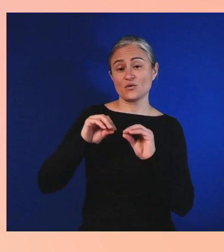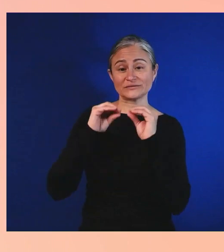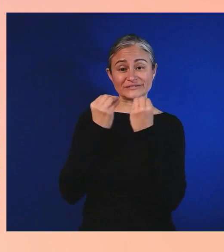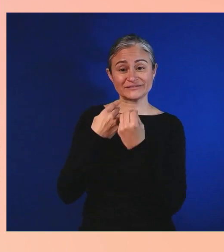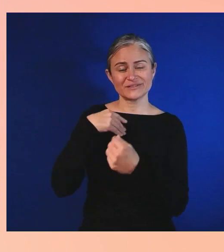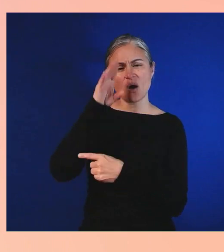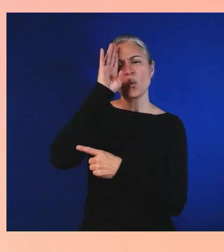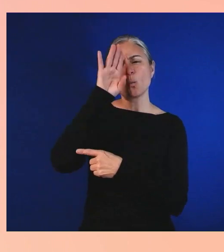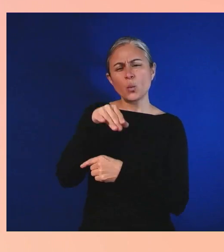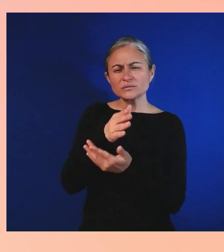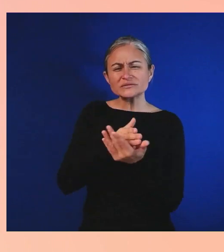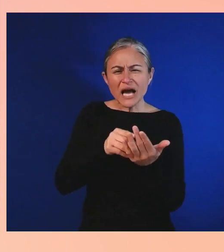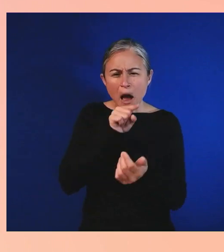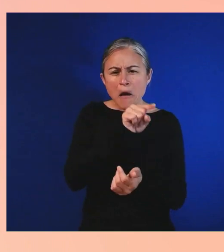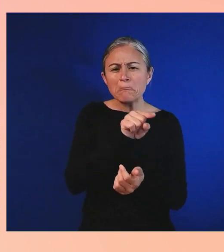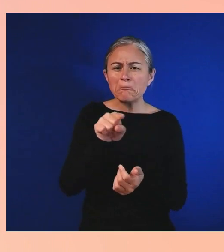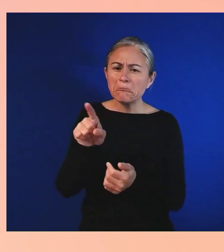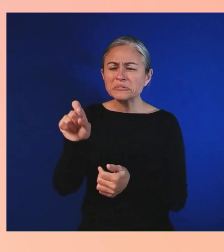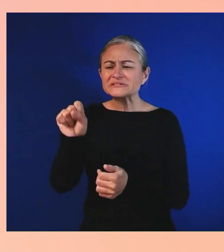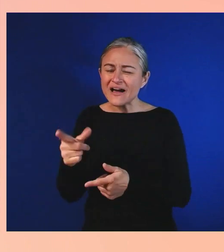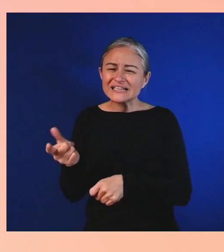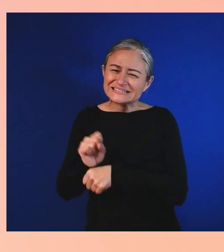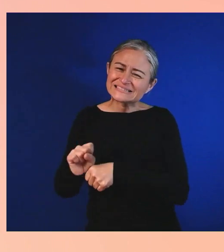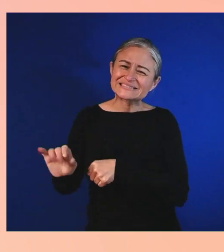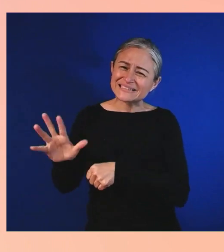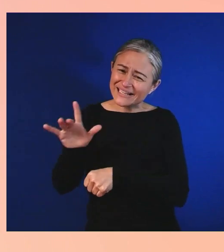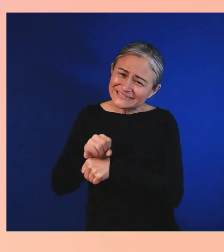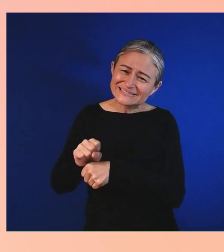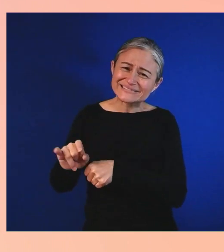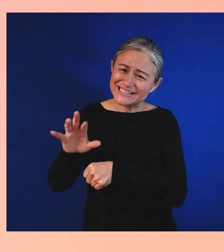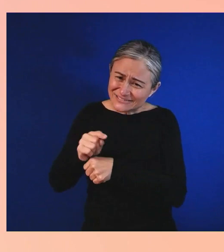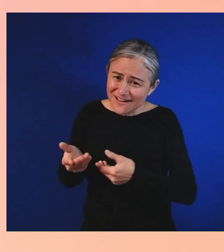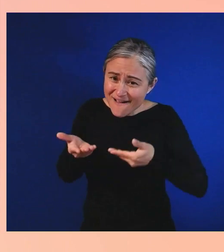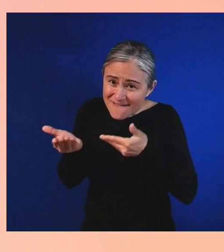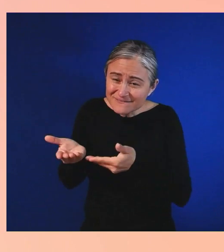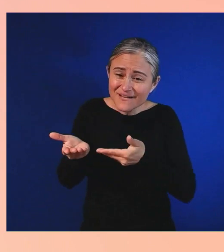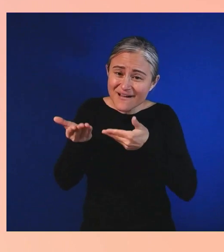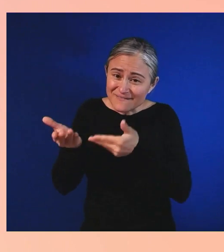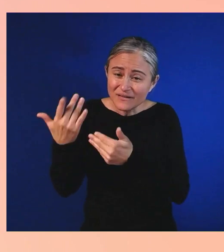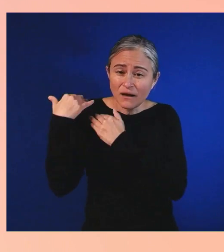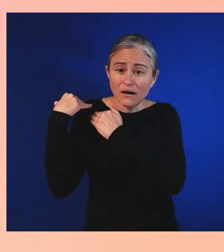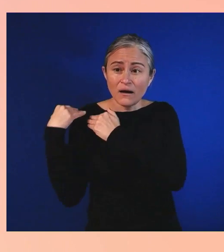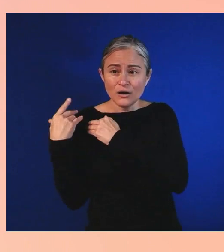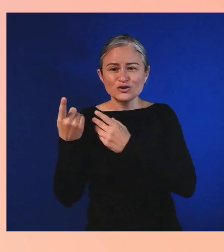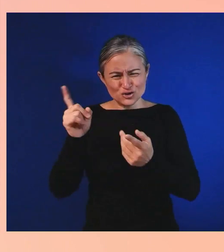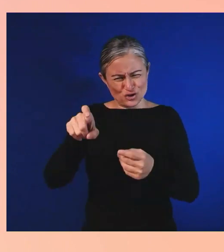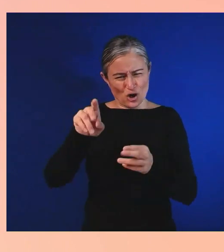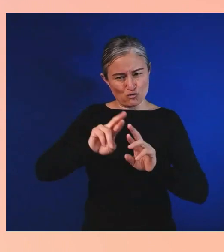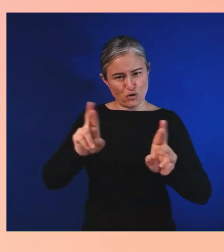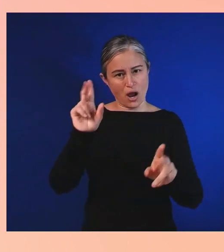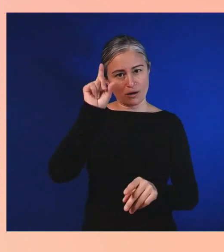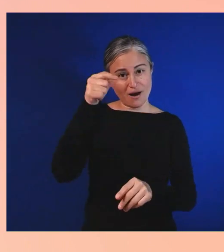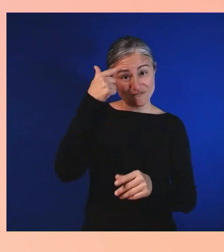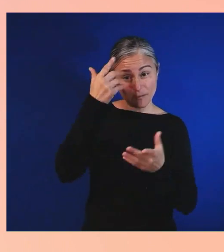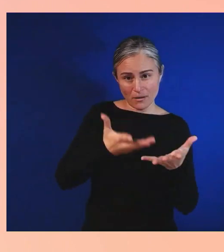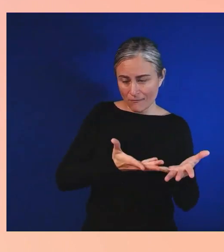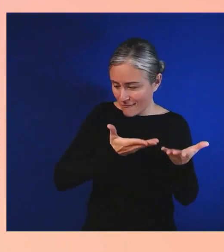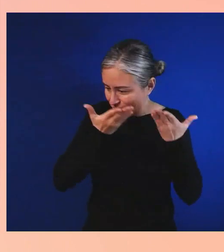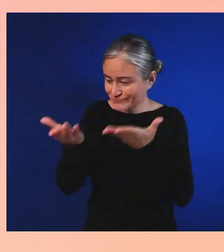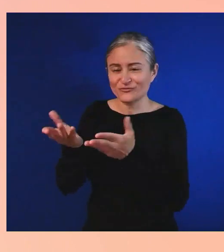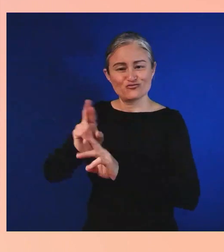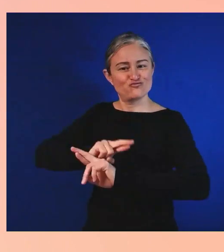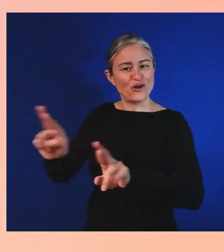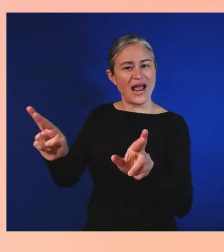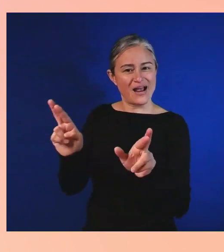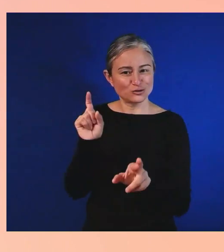to people. Our government should be the ones who are providing this. And I hope that we can continue at the state and local level and hopefully at the